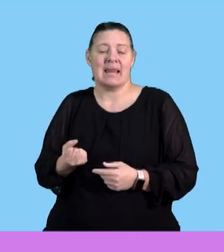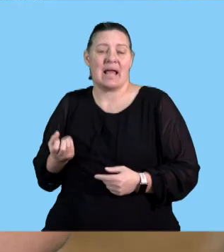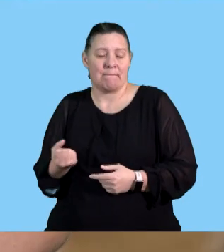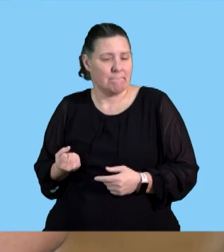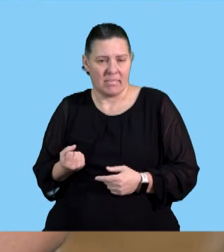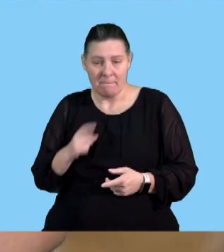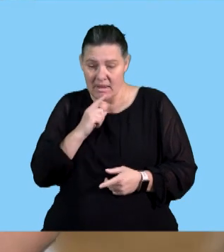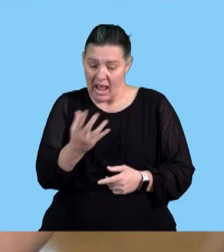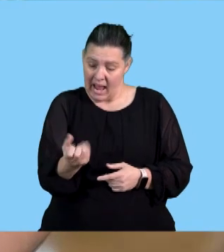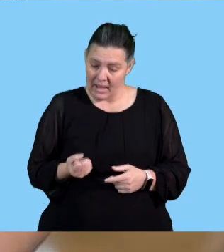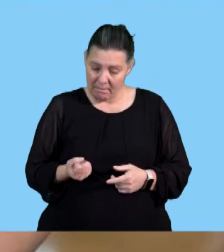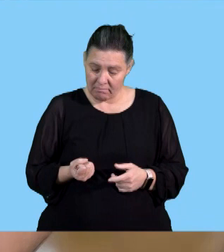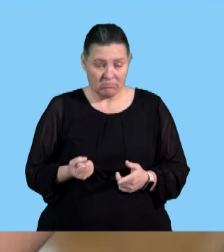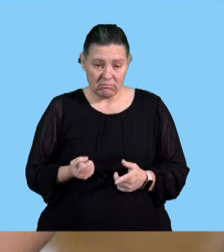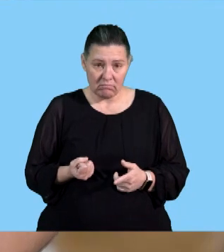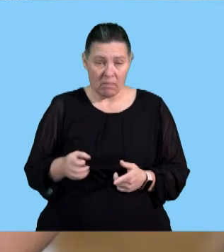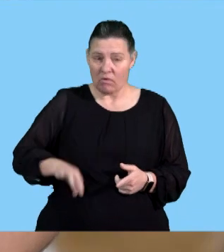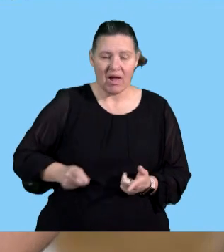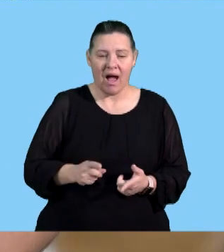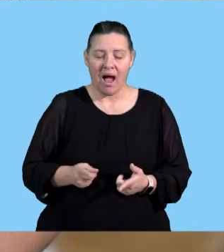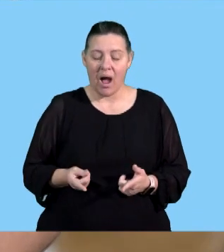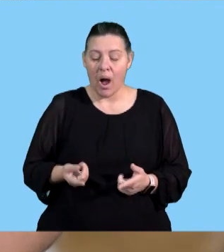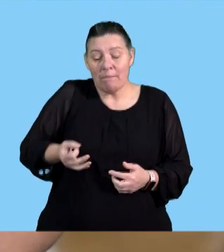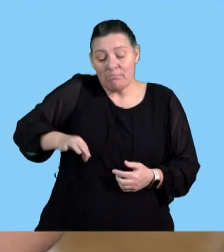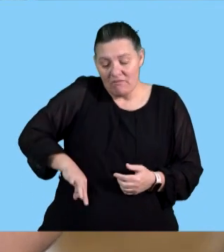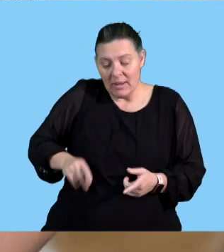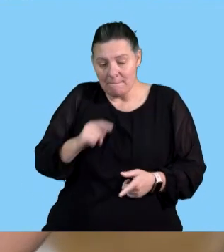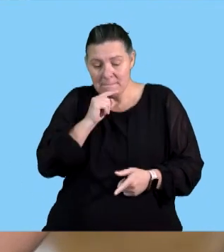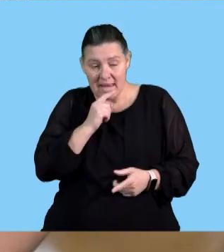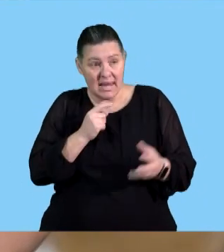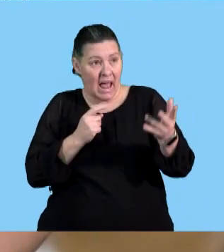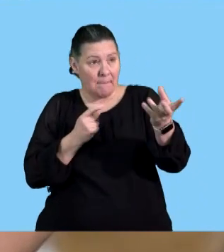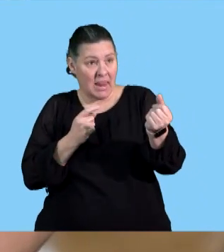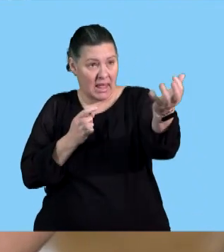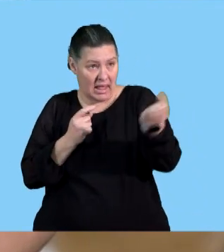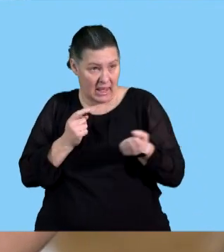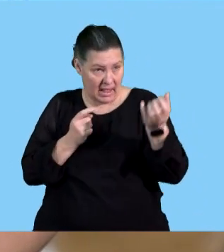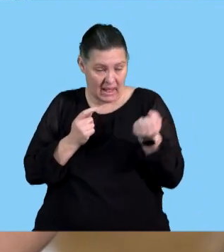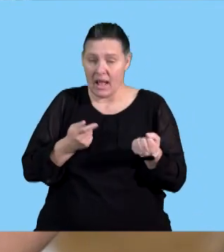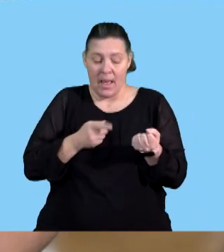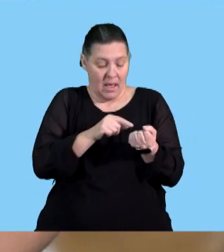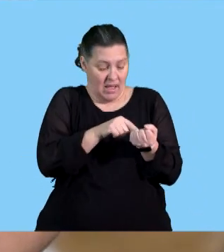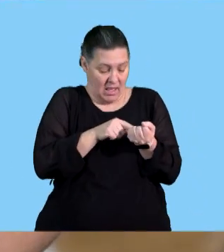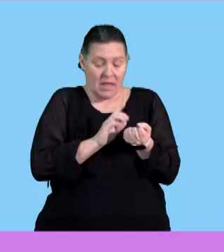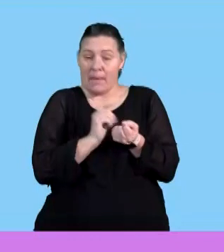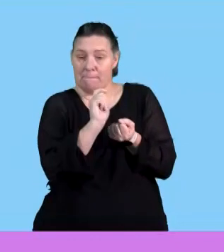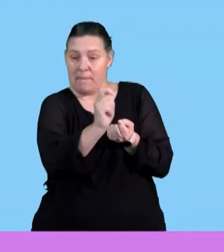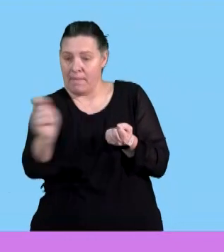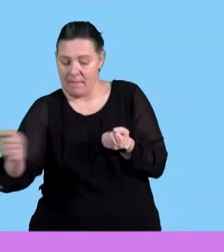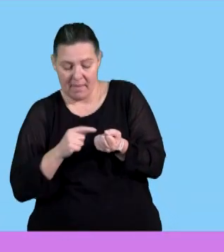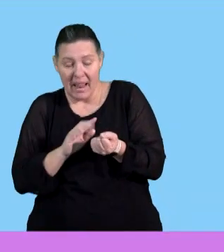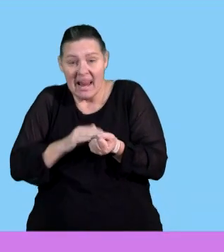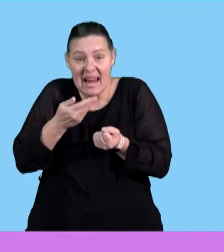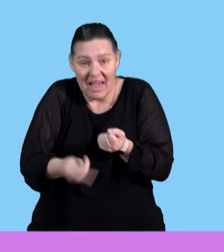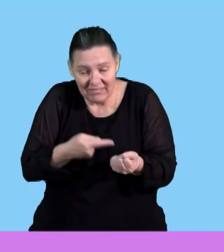all income is profit. Profit is only what is left after you deducted your expenses. So the hint